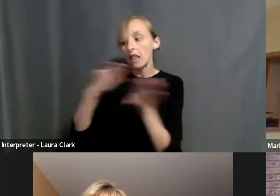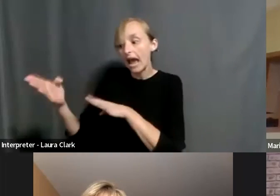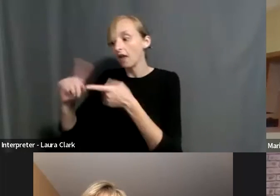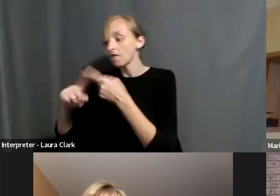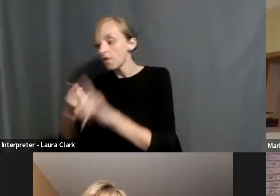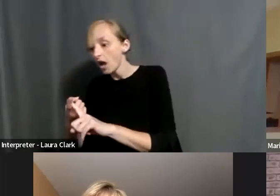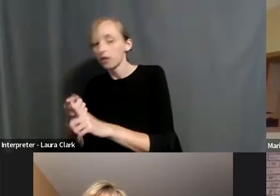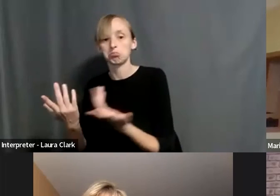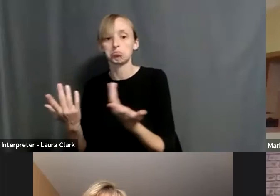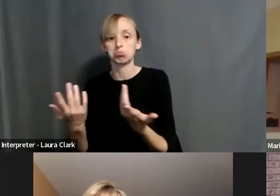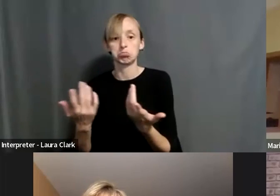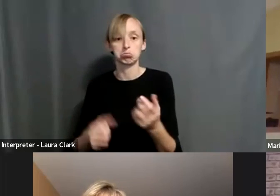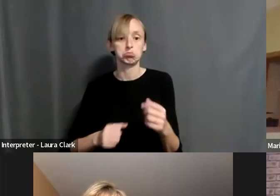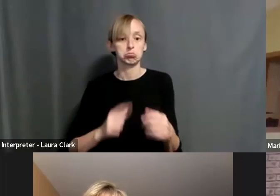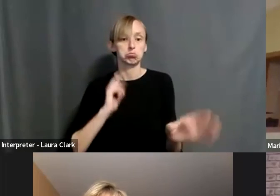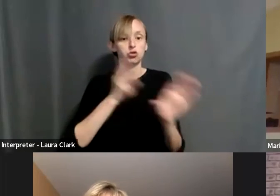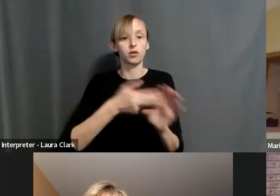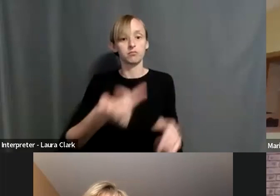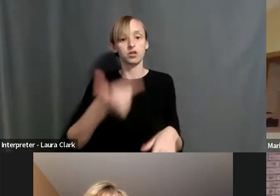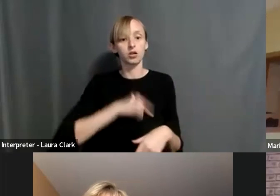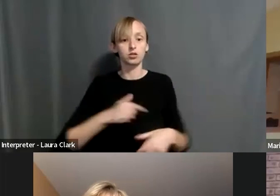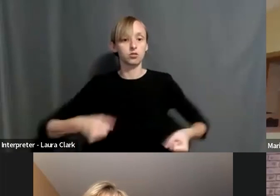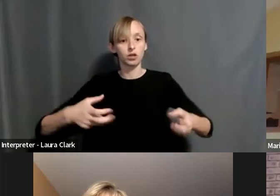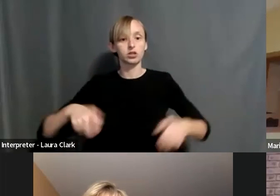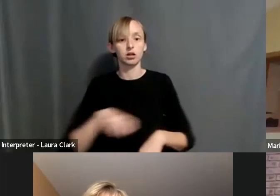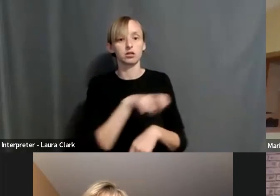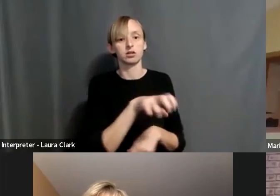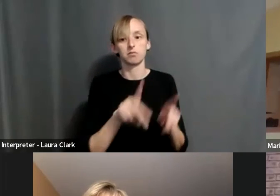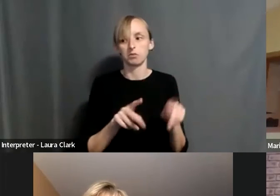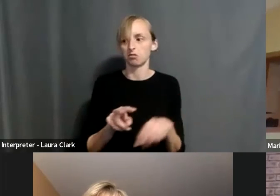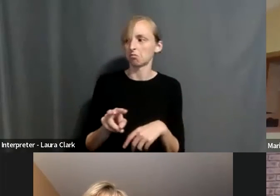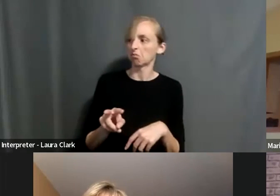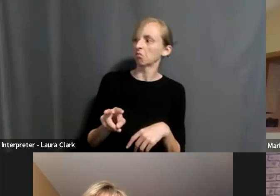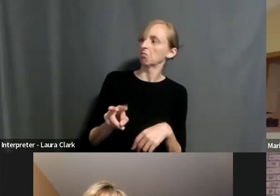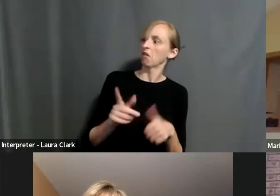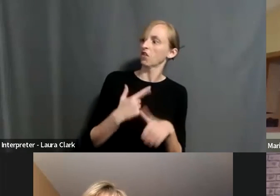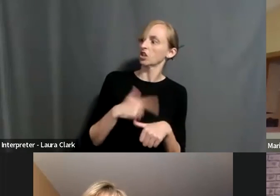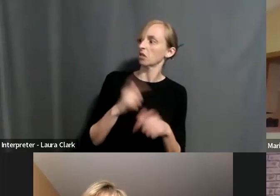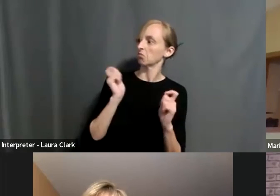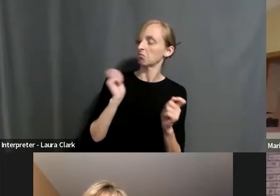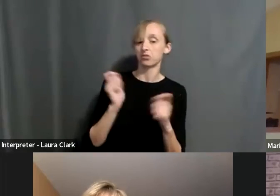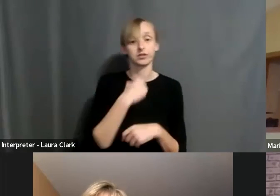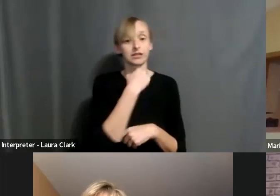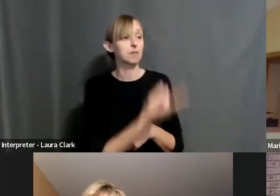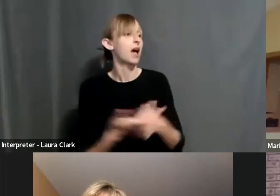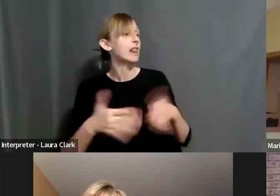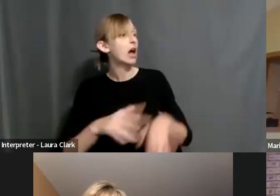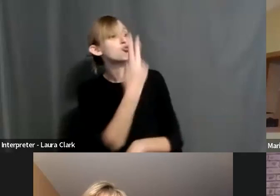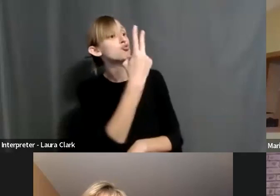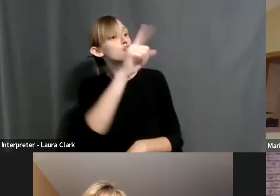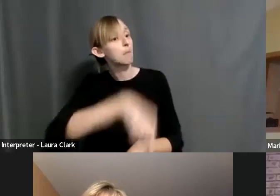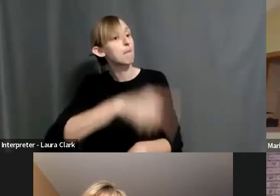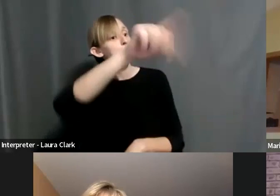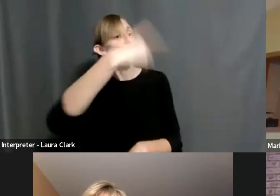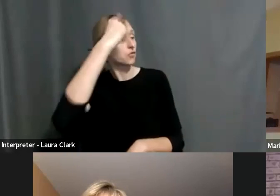it's your turn, you go up, and then they look at you in a wheelchair and they think, well, what are you doing? Well, the first thing you just say, I get 2 bounces. But then first